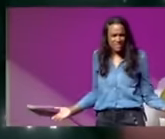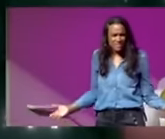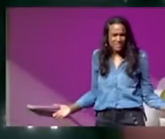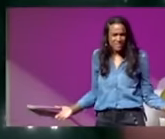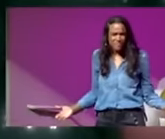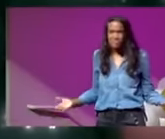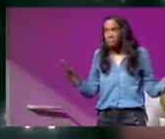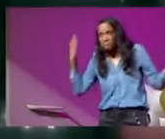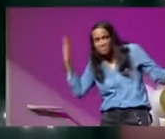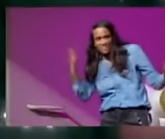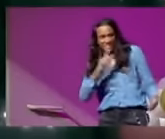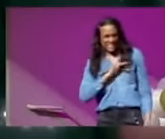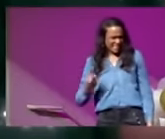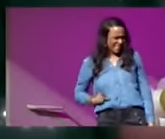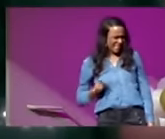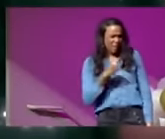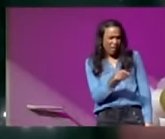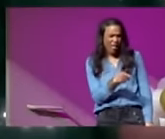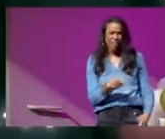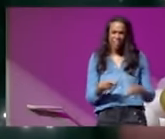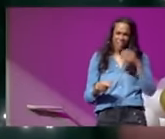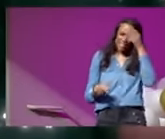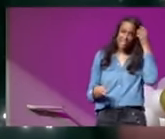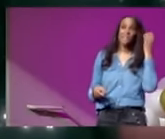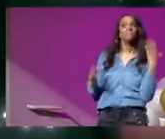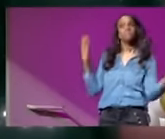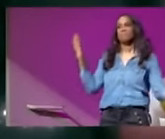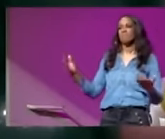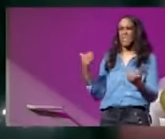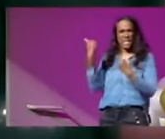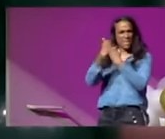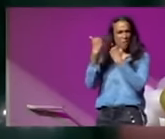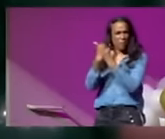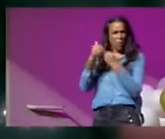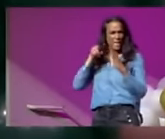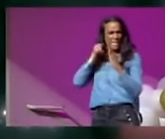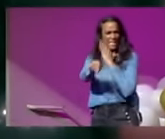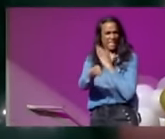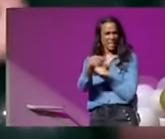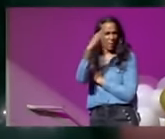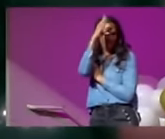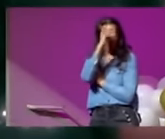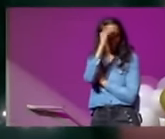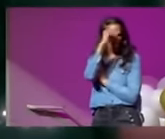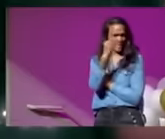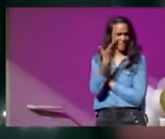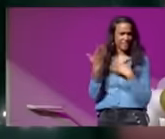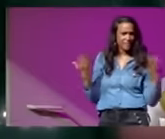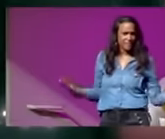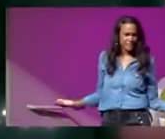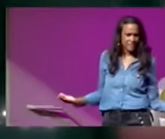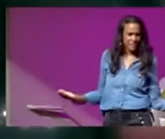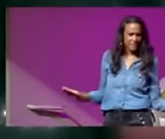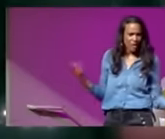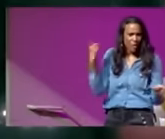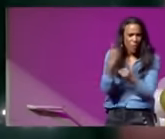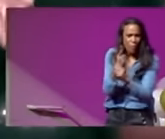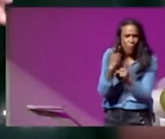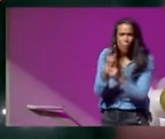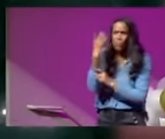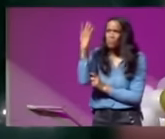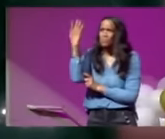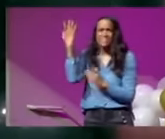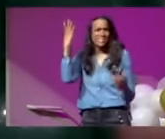killed, because you are funding genocide in the name of what? Israel's security.